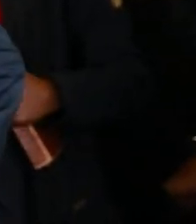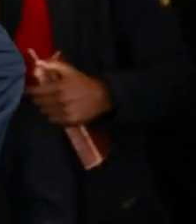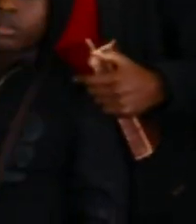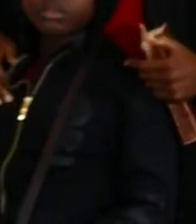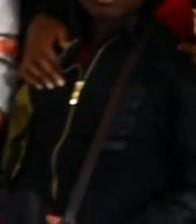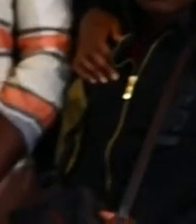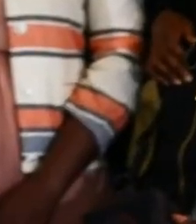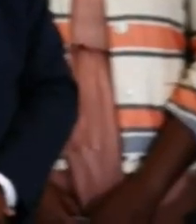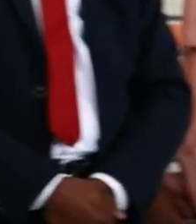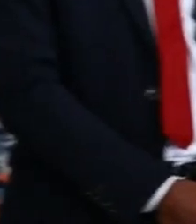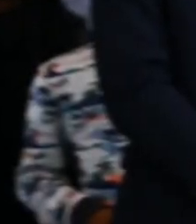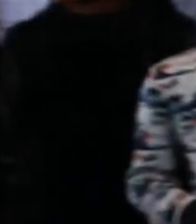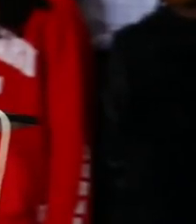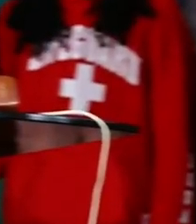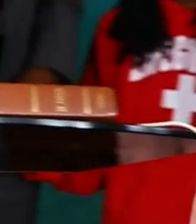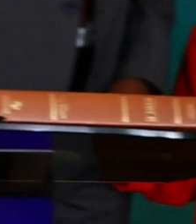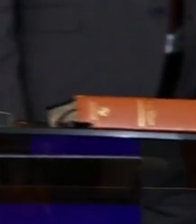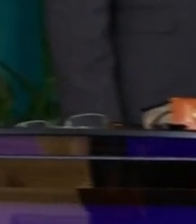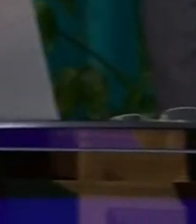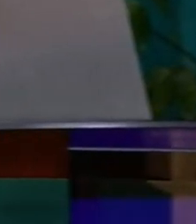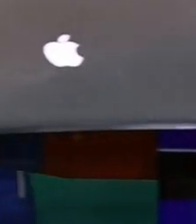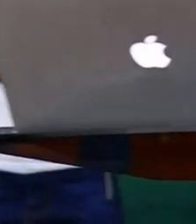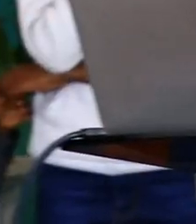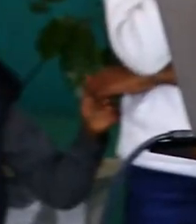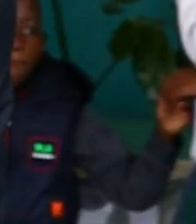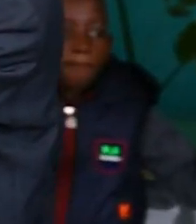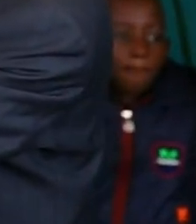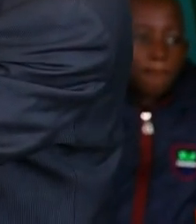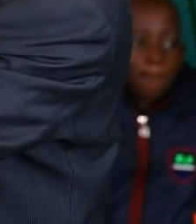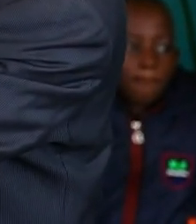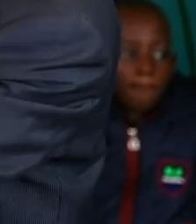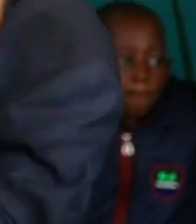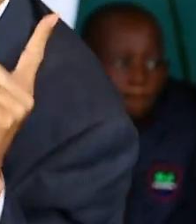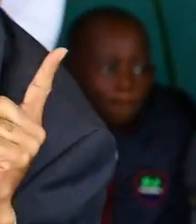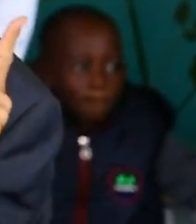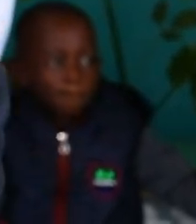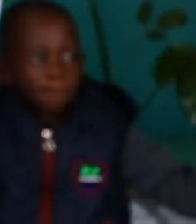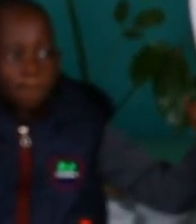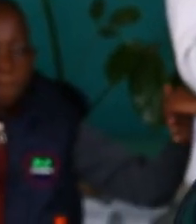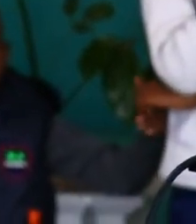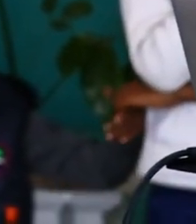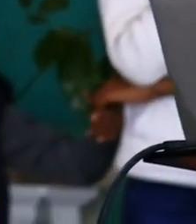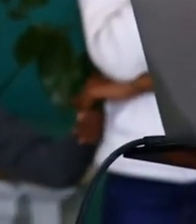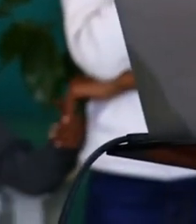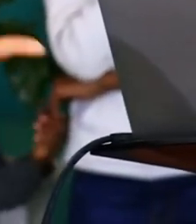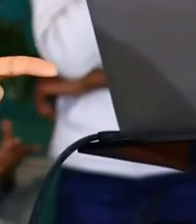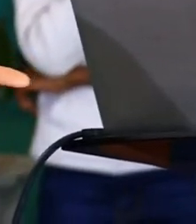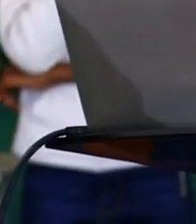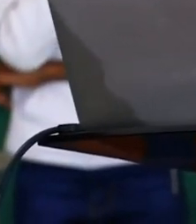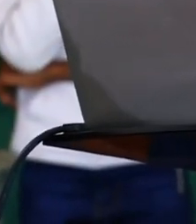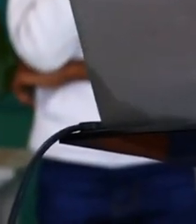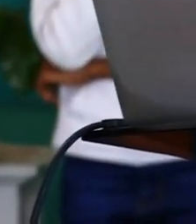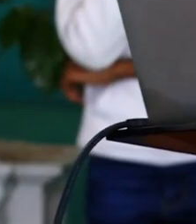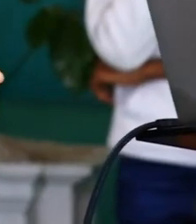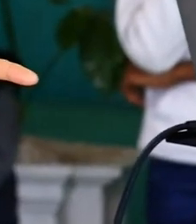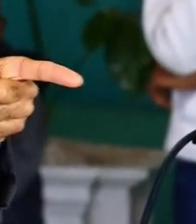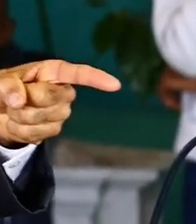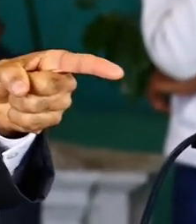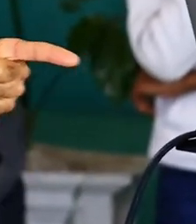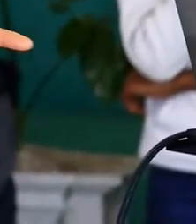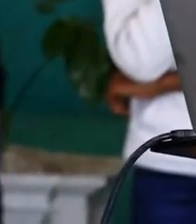Why do we put an age limit on heaven, but none on hell?